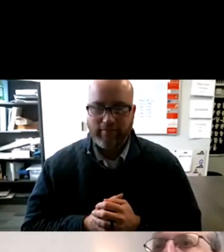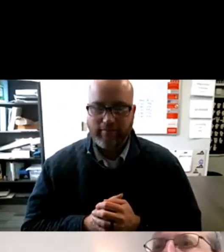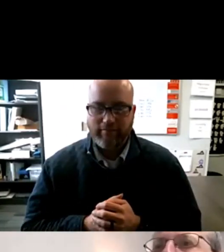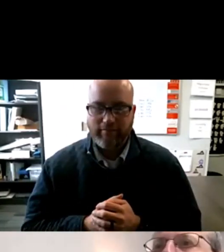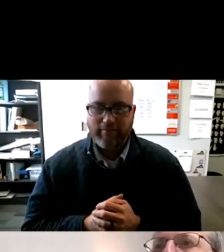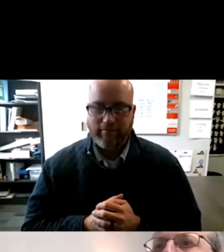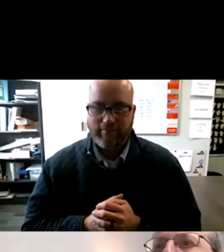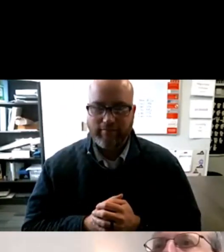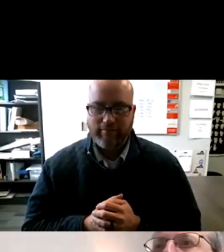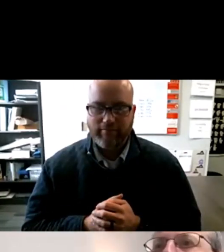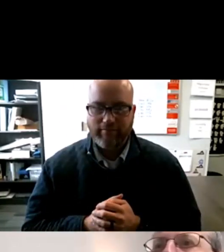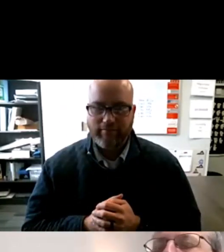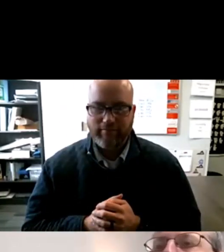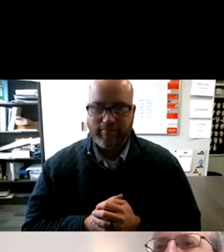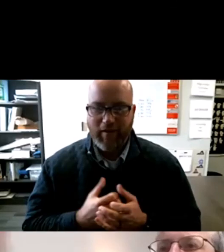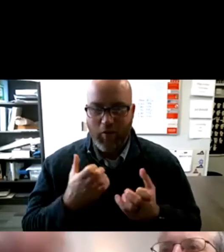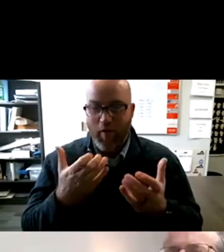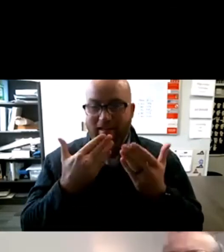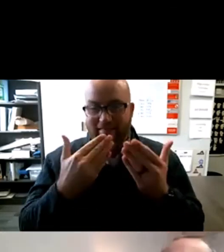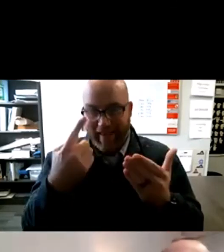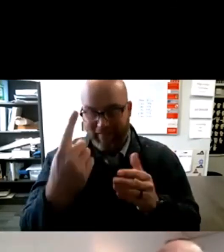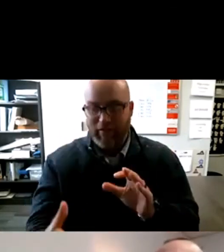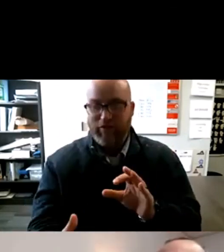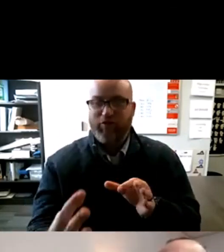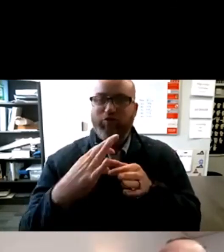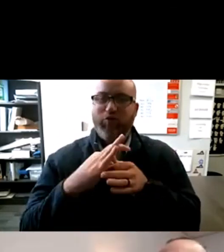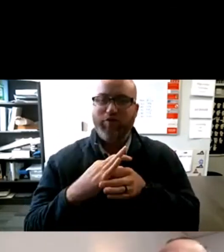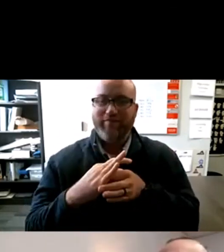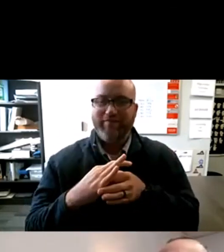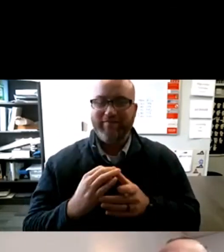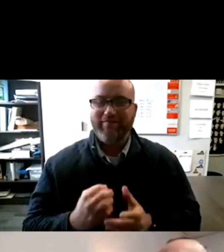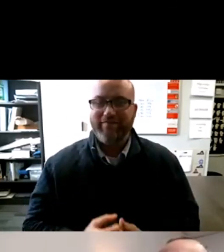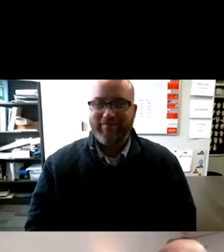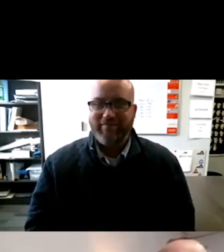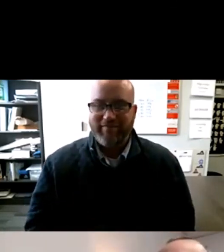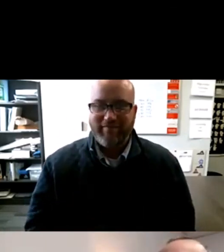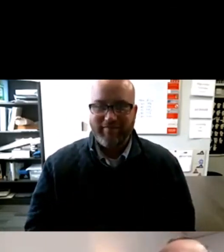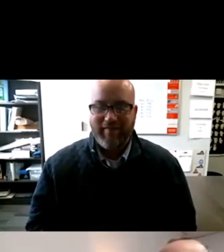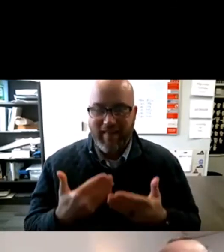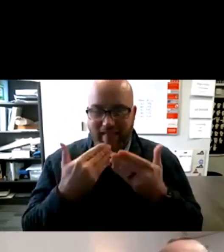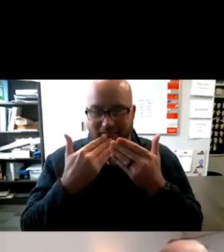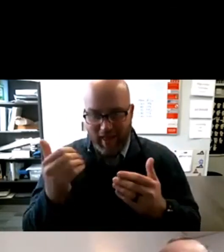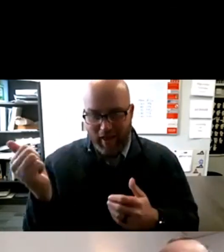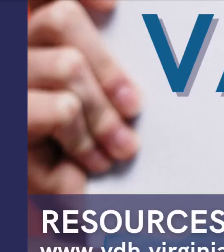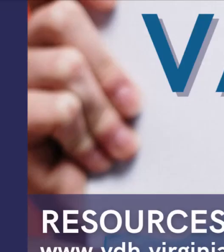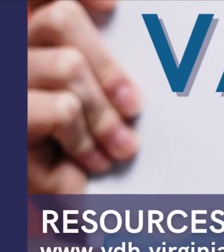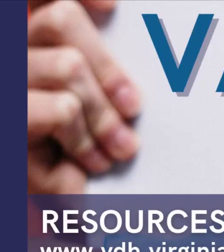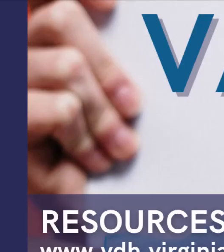We want to thank you for joining us. Thank you all. Thank you all for participating.